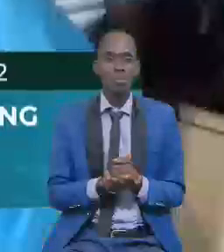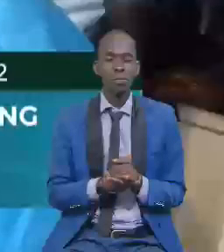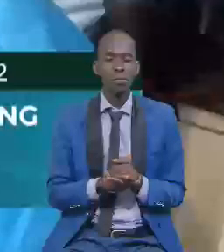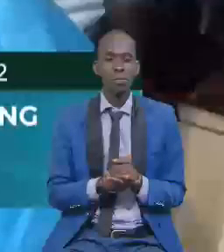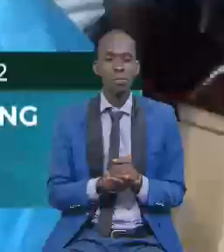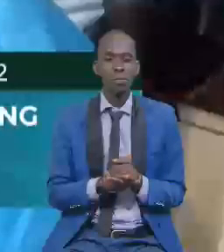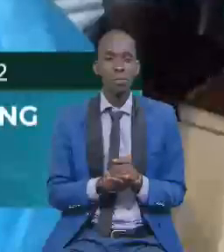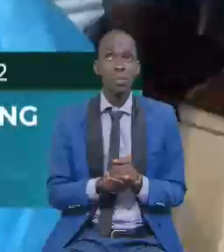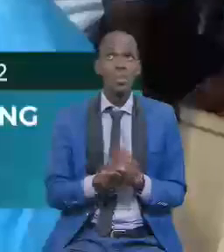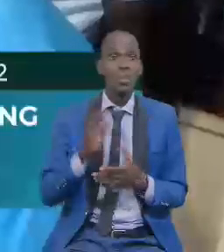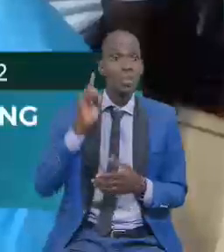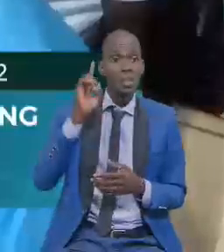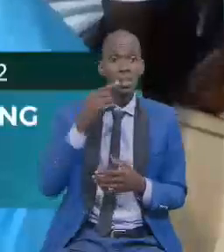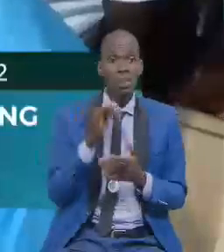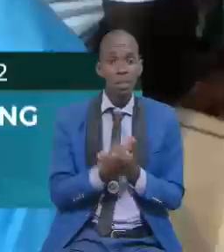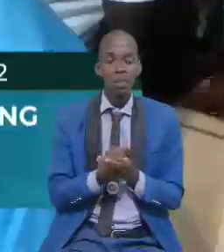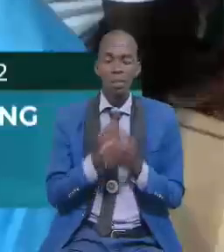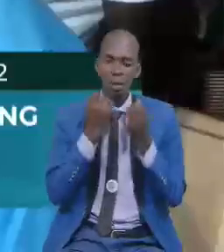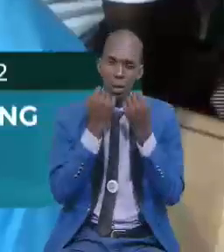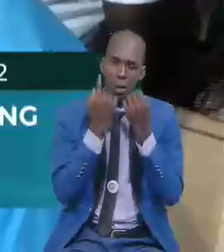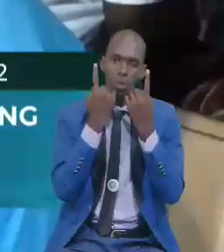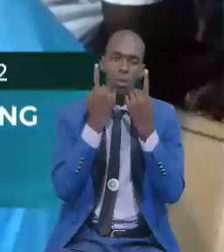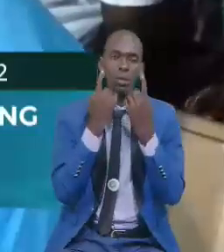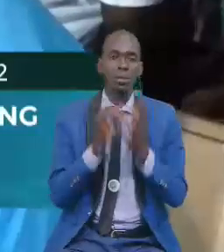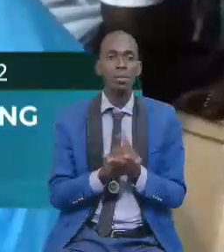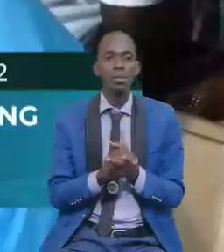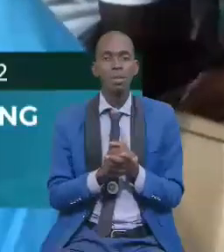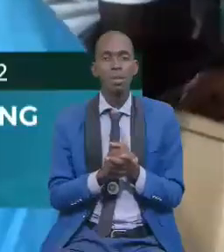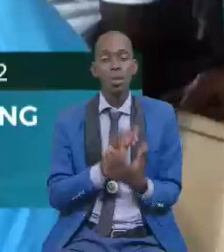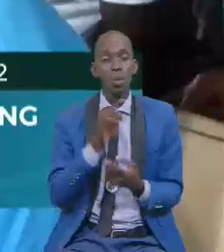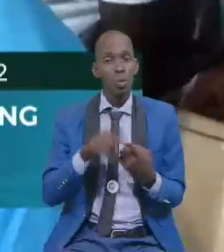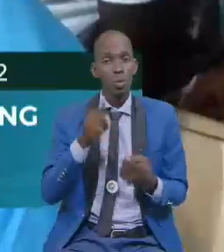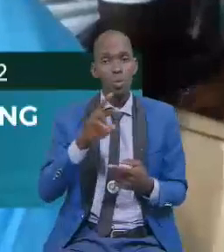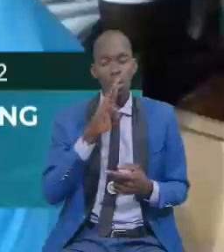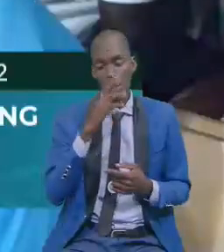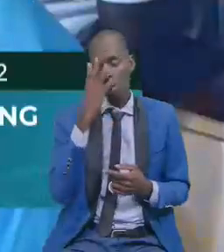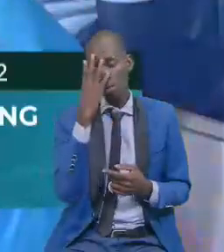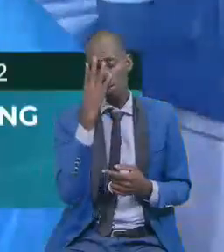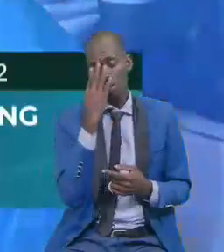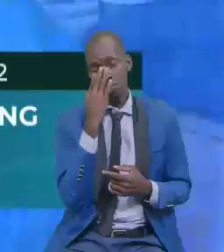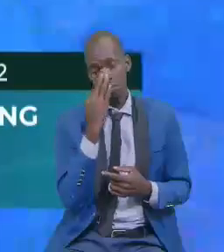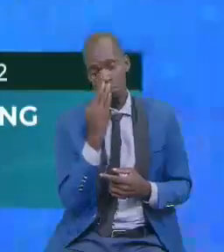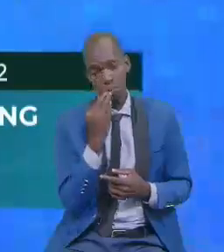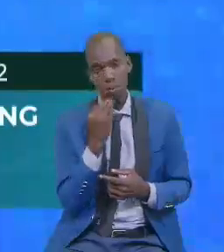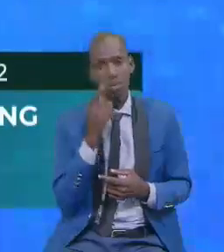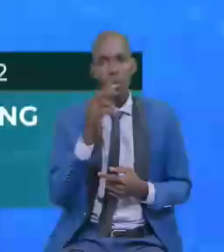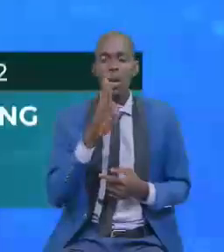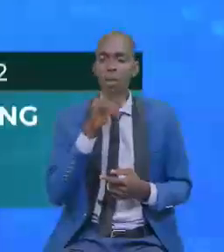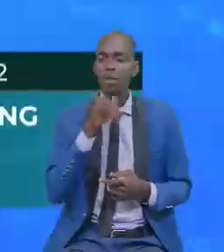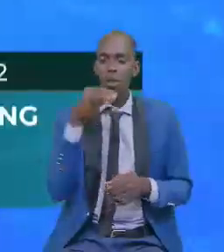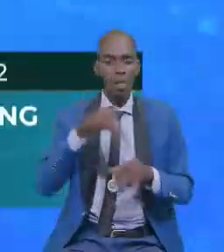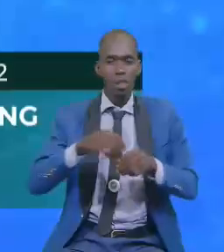It says, awake. While you are asleep, you are not in control of